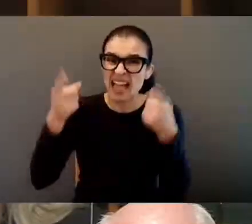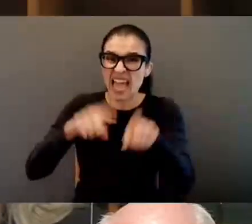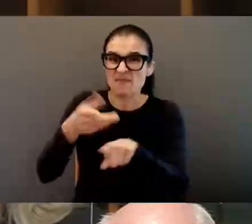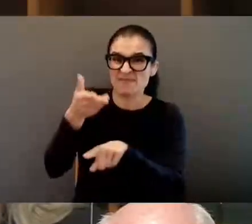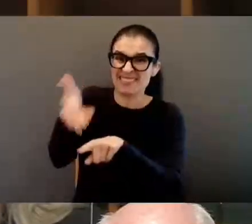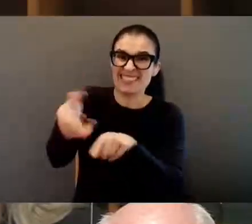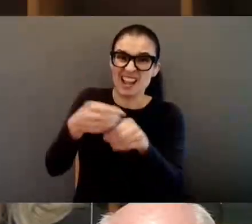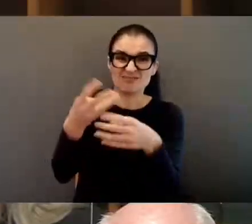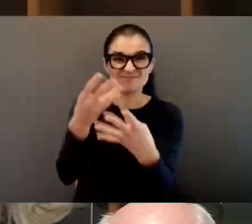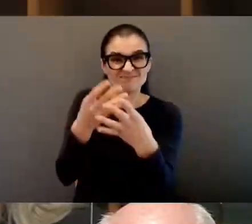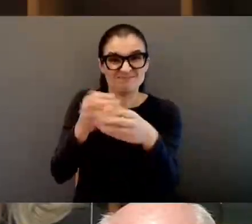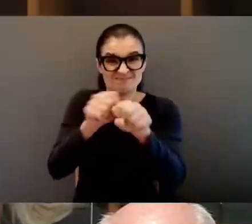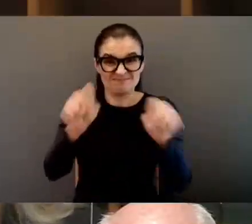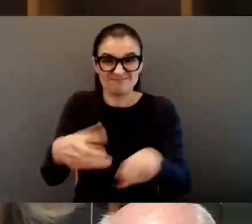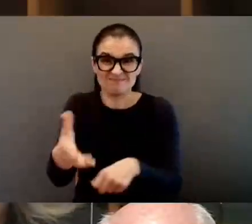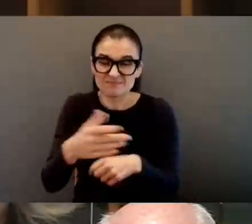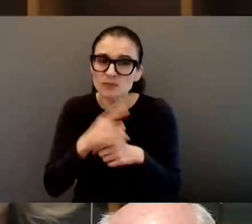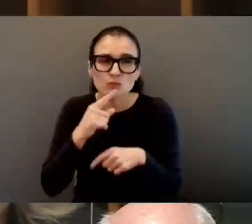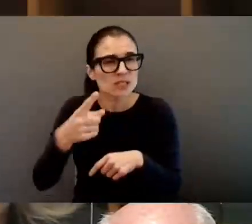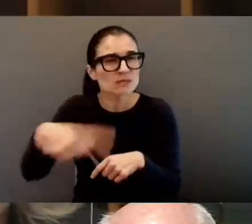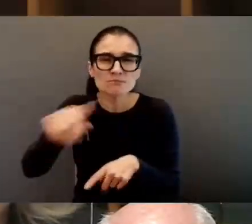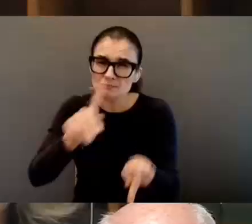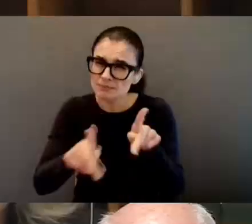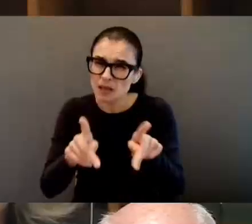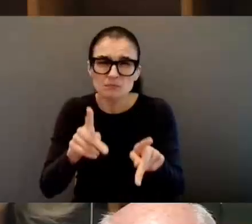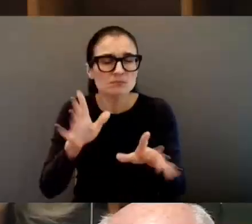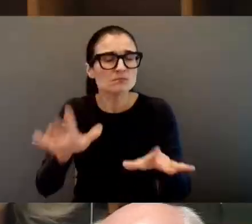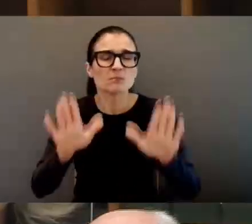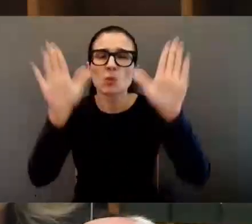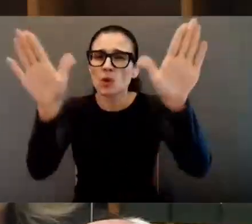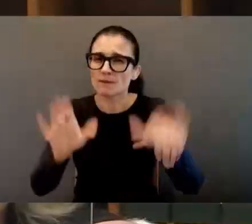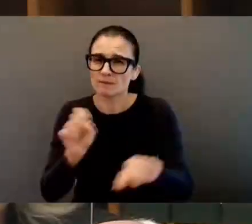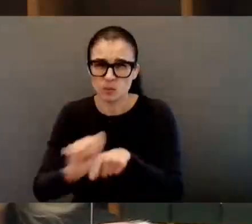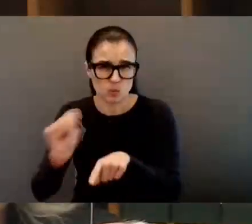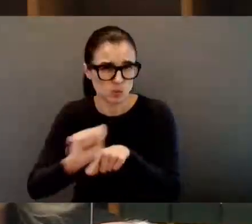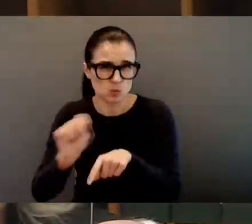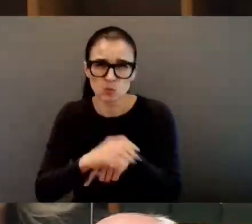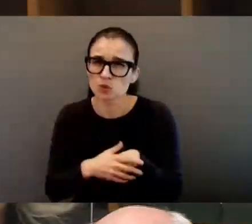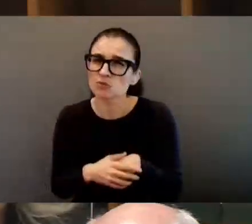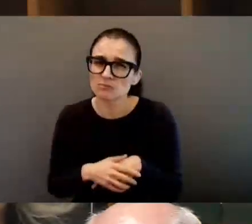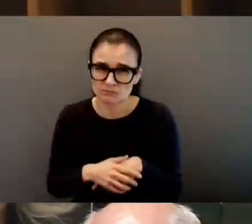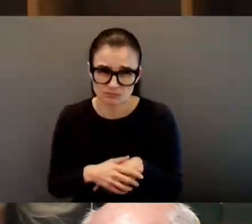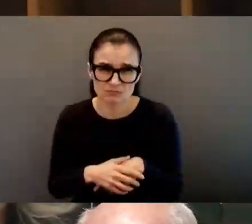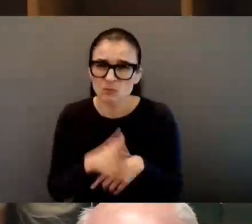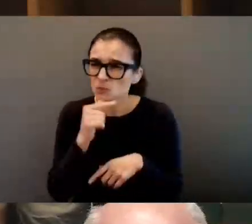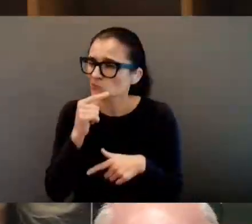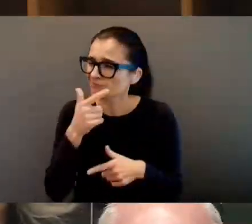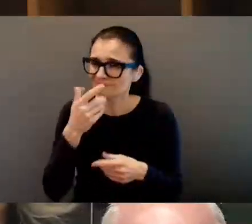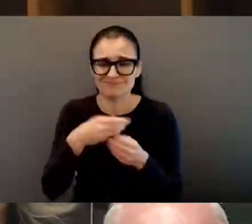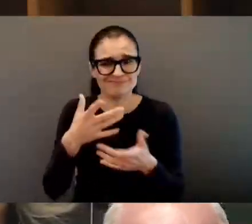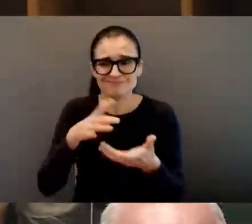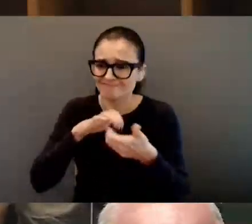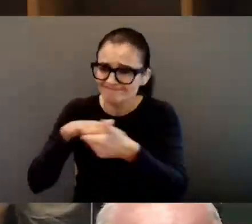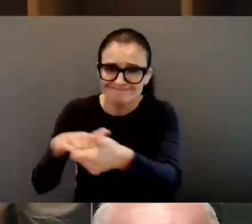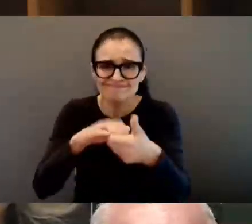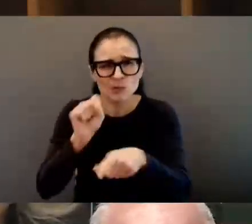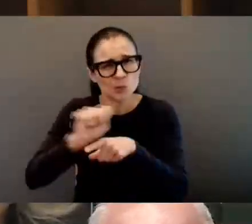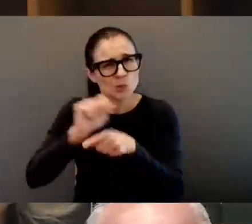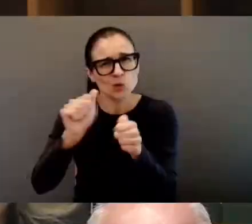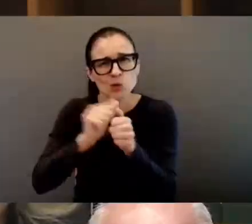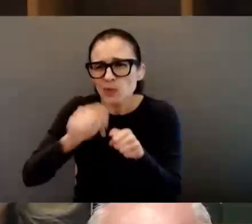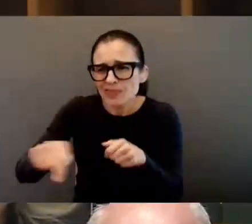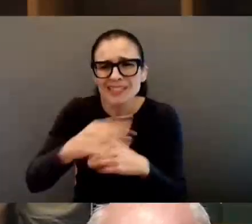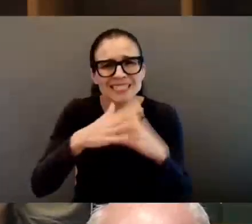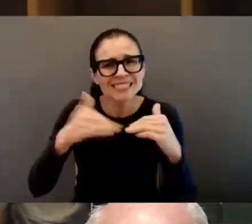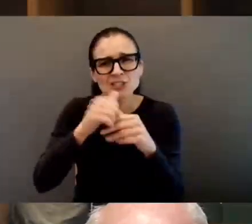Centres that every day are working through files with Indigenous people and Indigenous women with results, Mr.